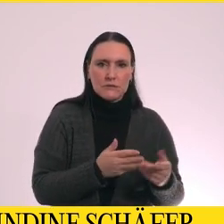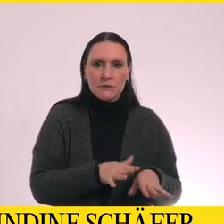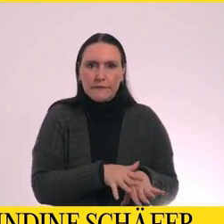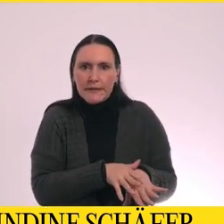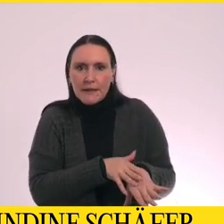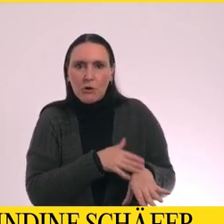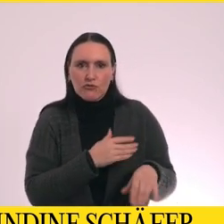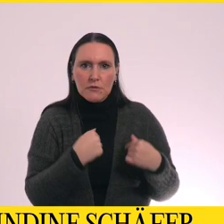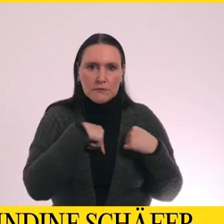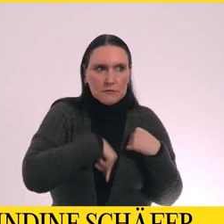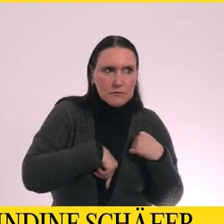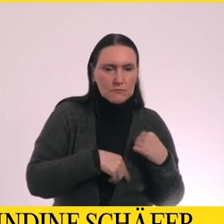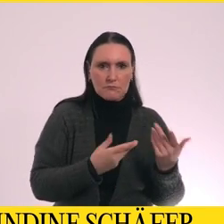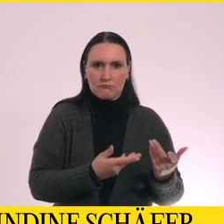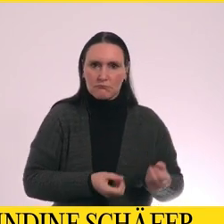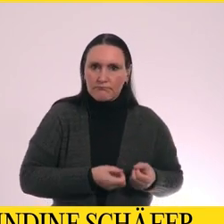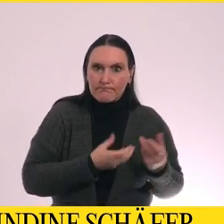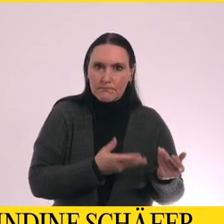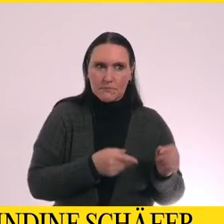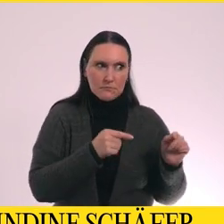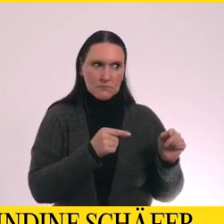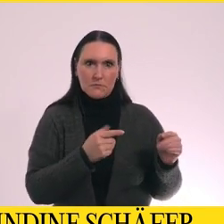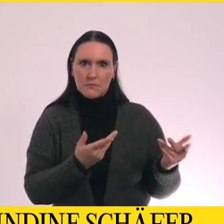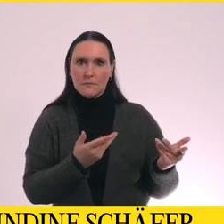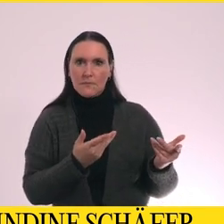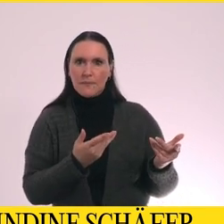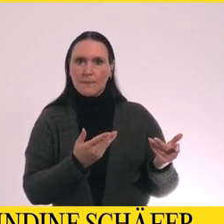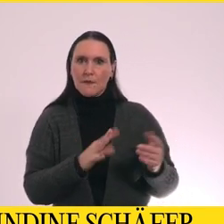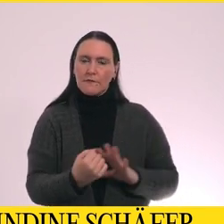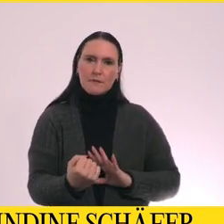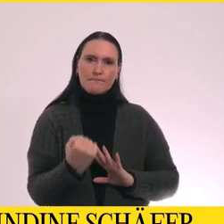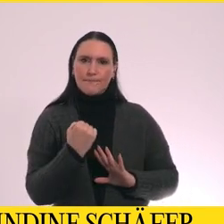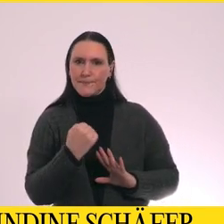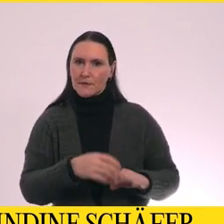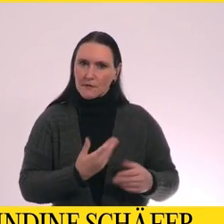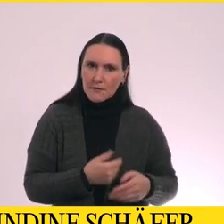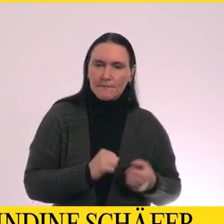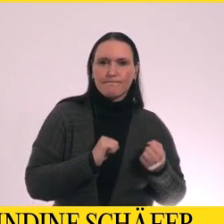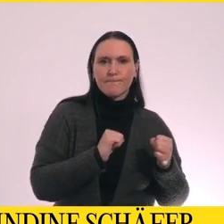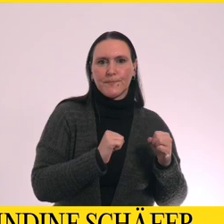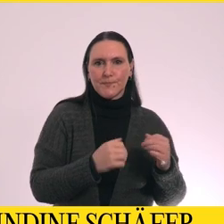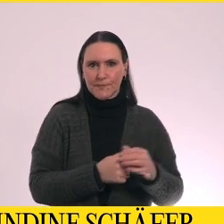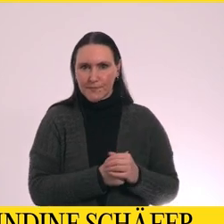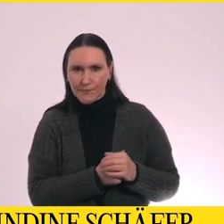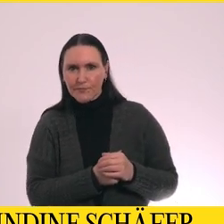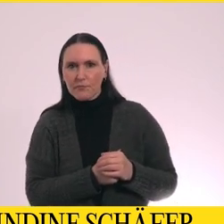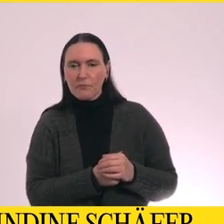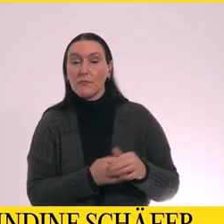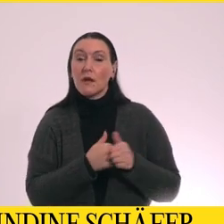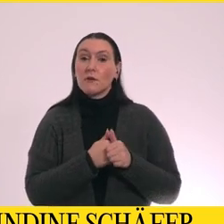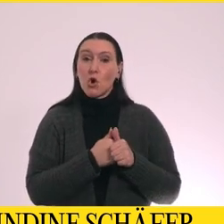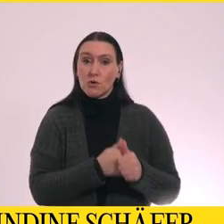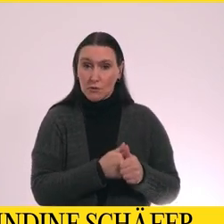really essential to the exercise of power, and the rage is a consequence of that. And it